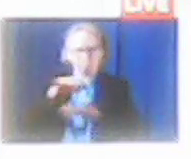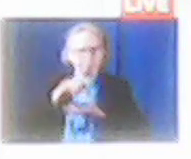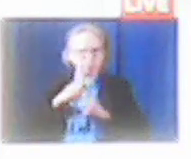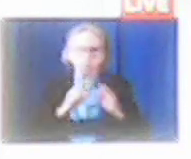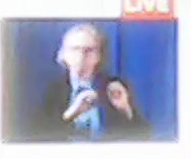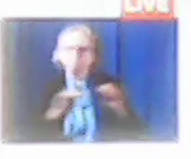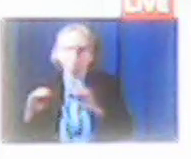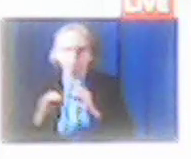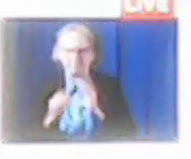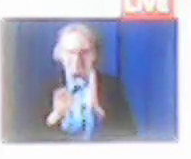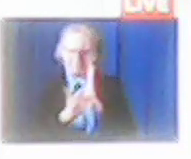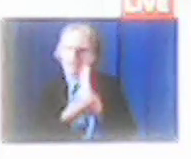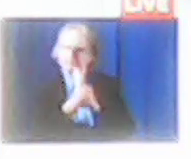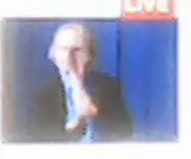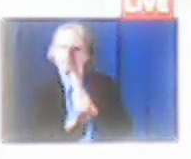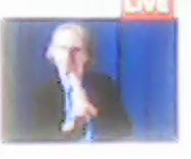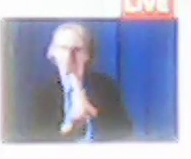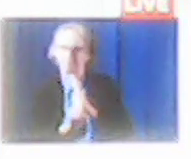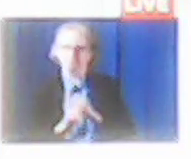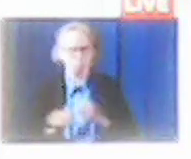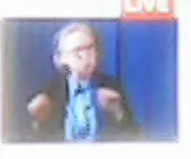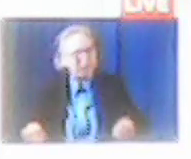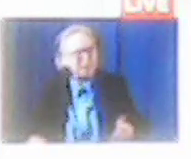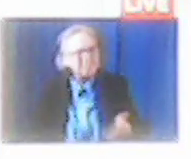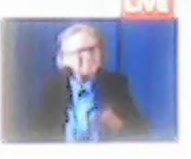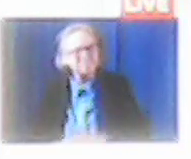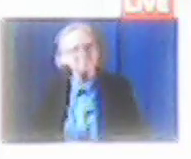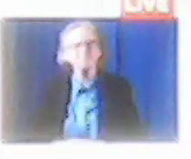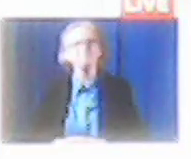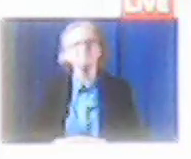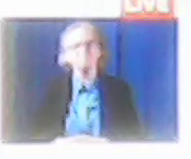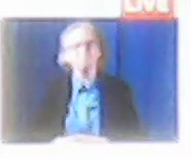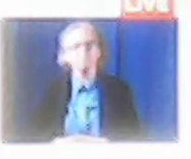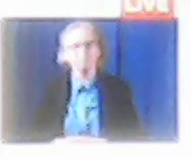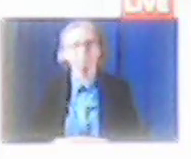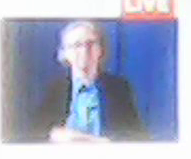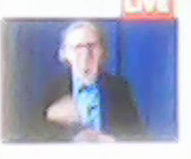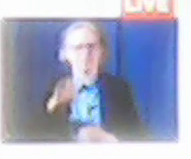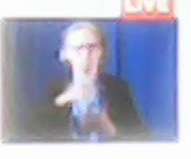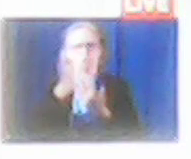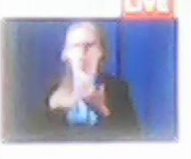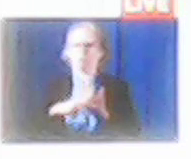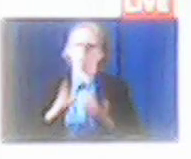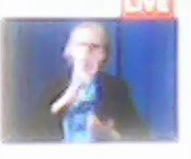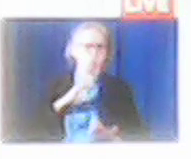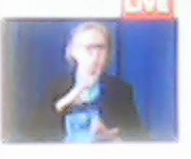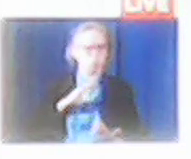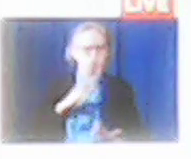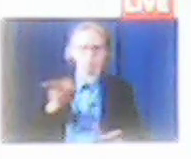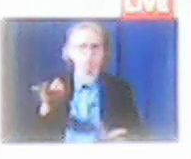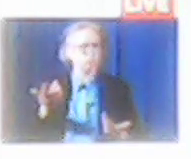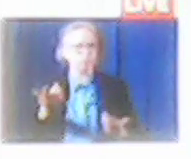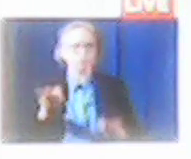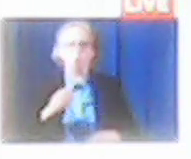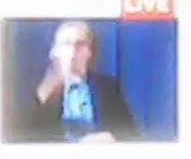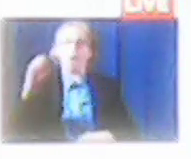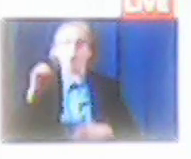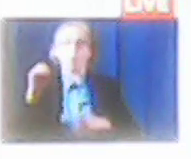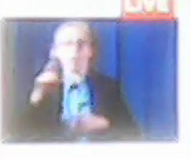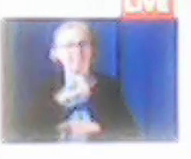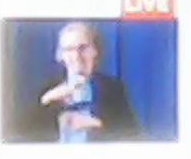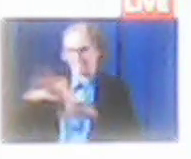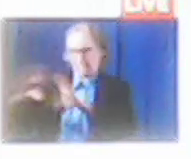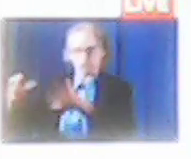skills. The grant application is open to those training providers today. Those can be universities, colleges,